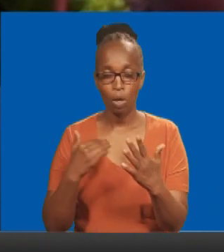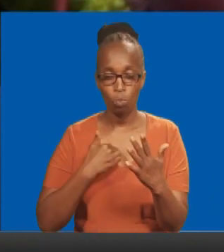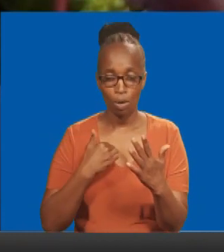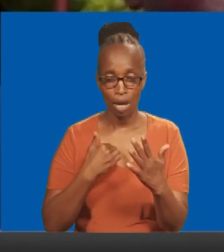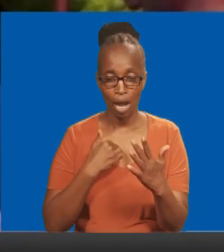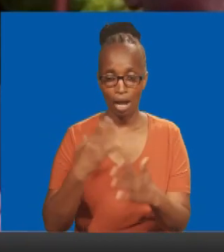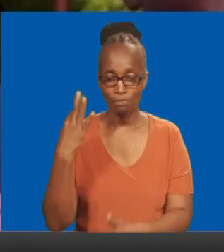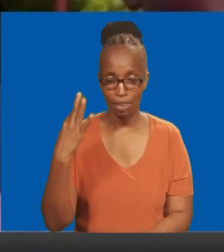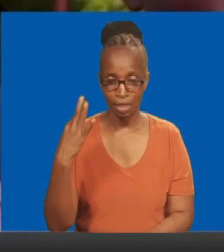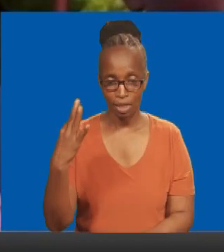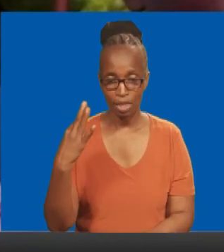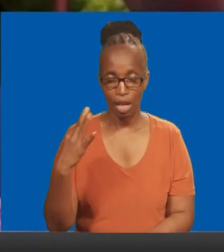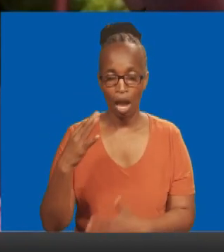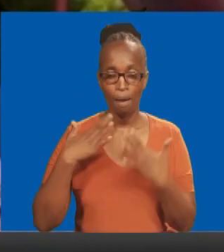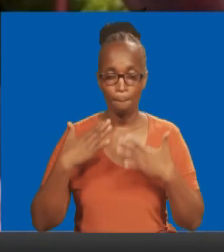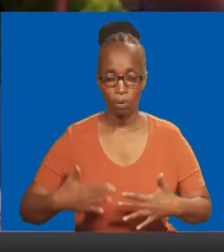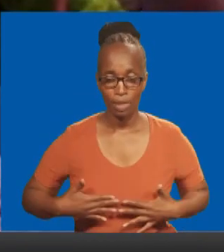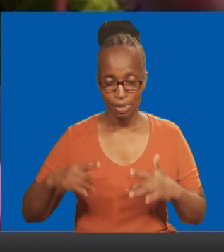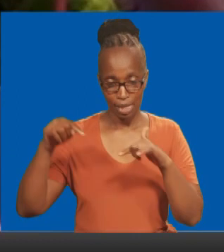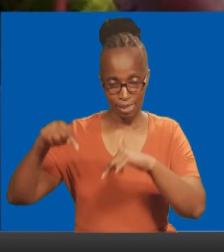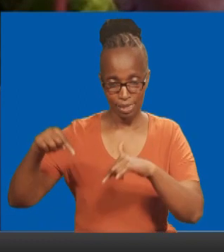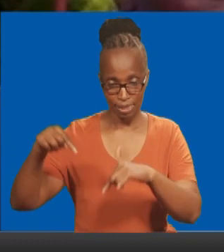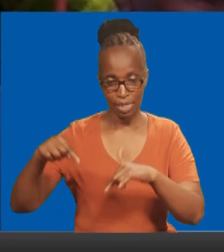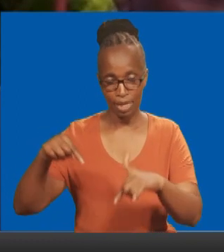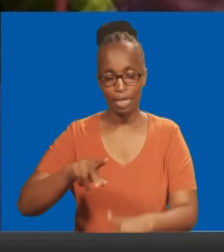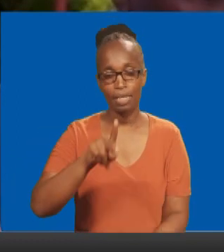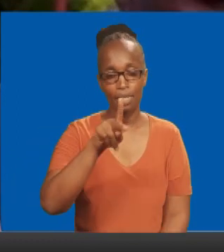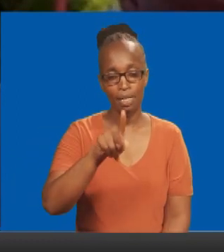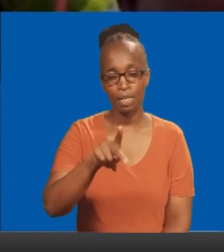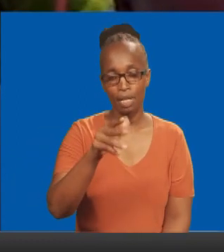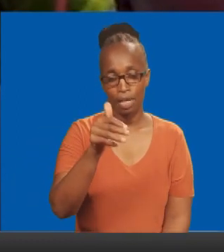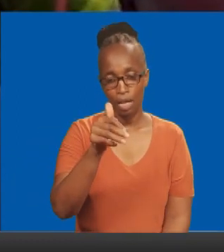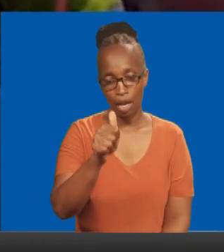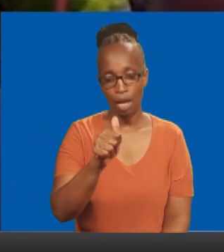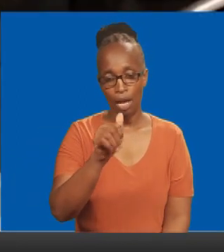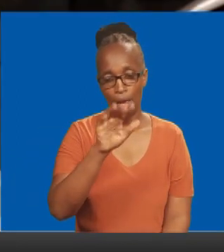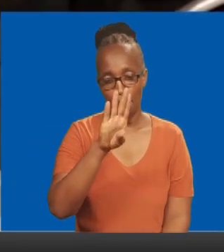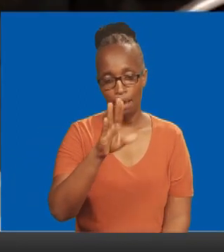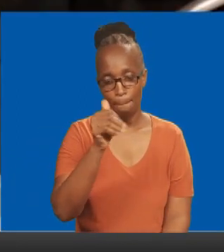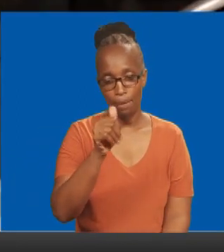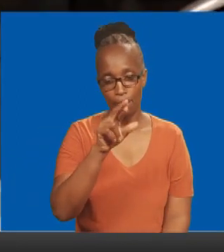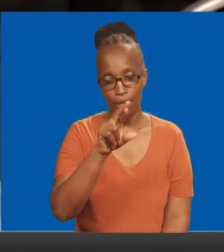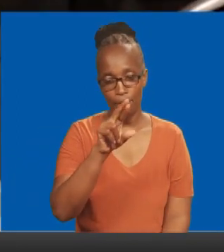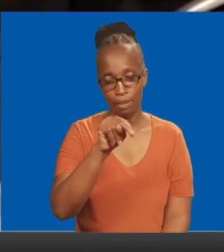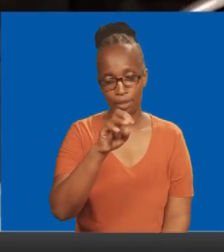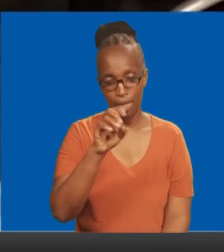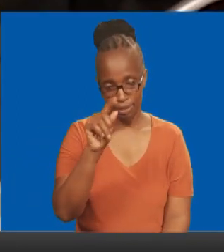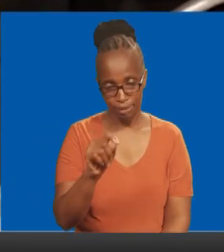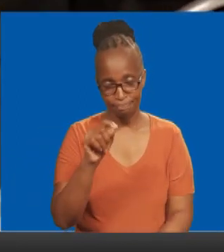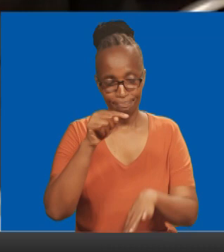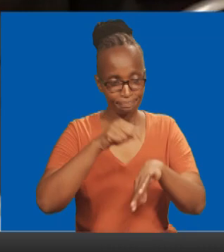have 3 bodies now here in Gabarnet County Rural Hospital. Wakati